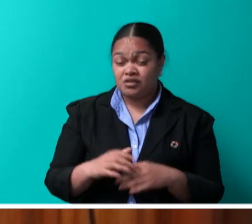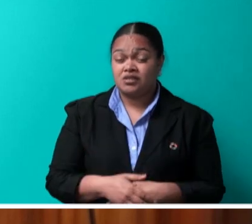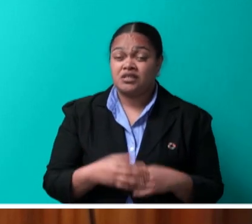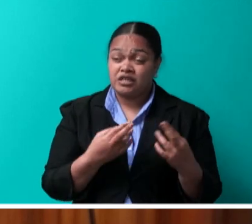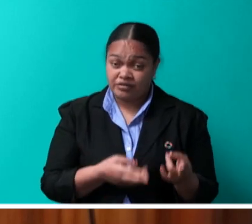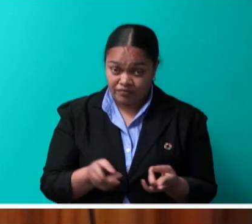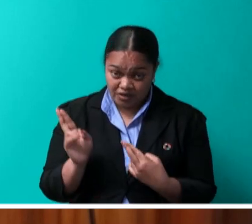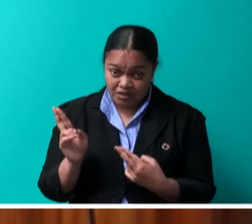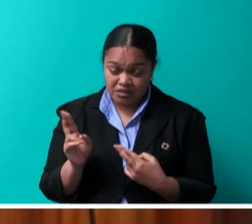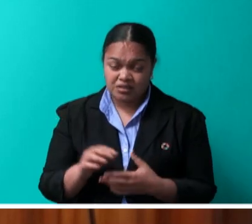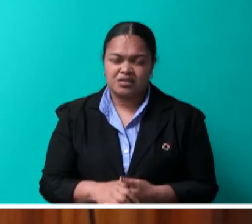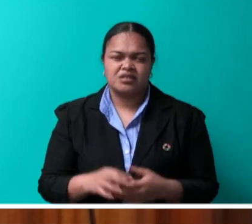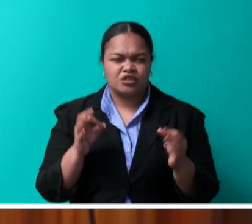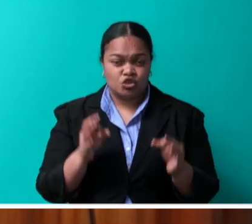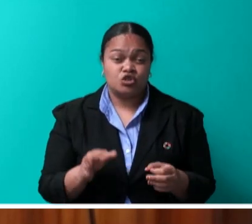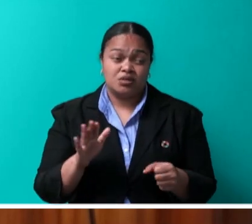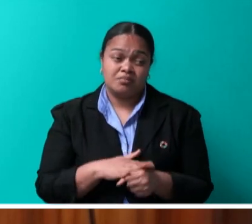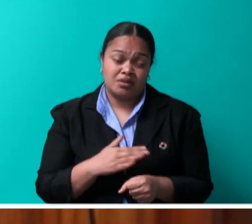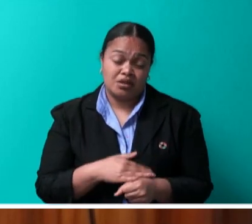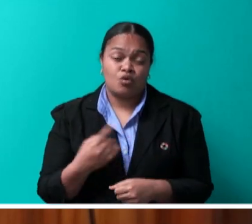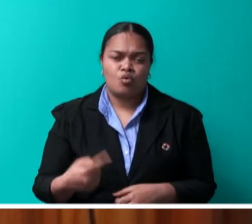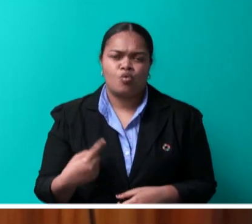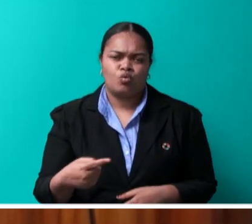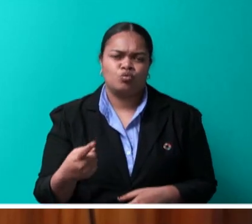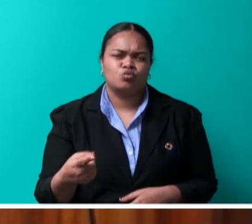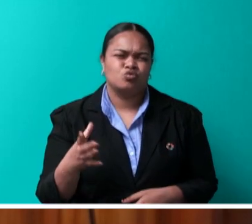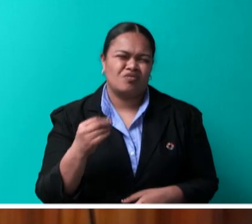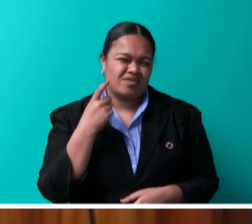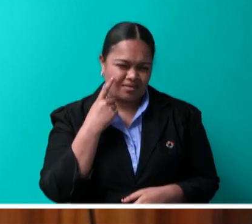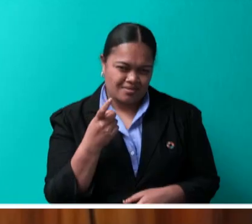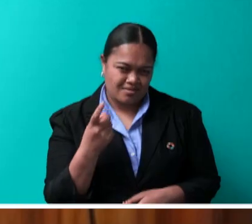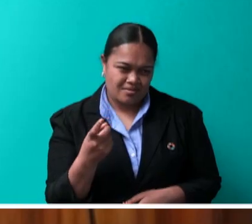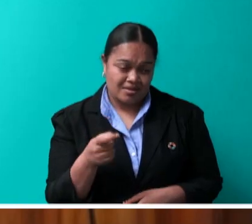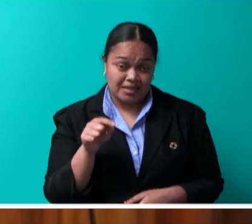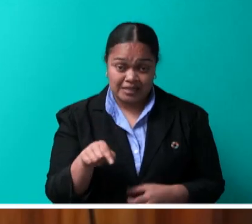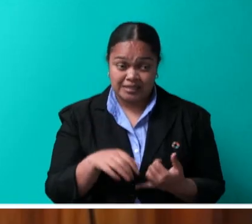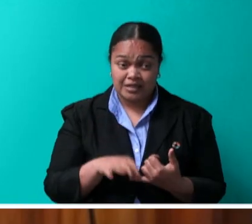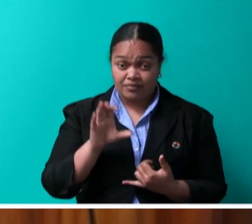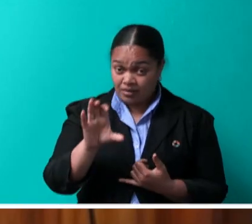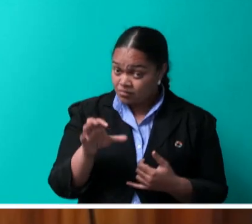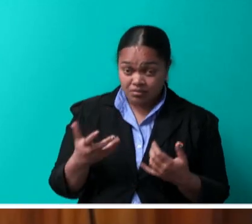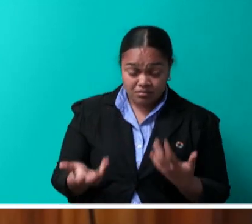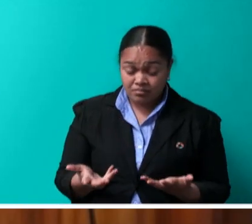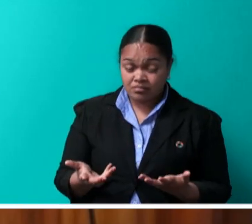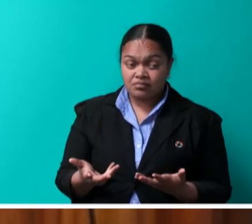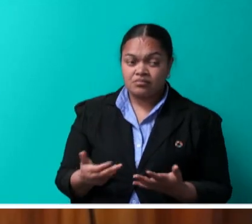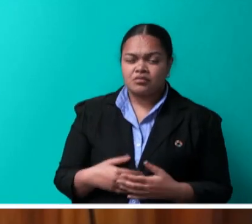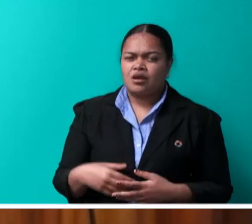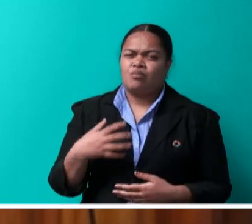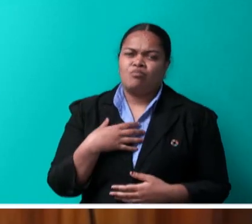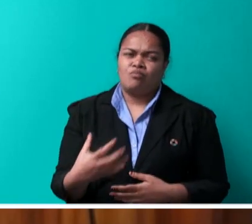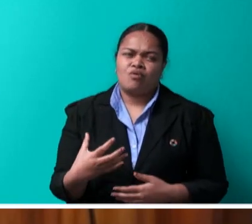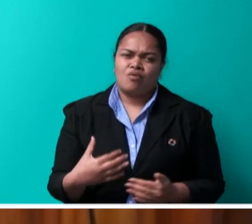referrals, clinical decision-making, and the continuity of care. These investments are about much